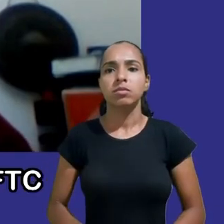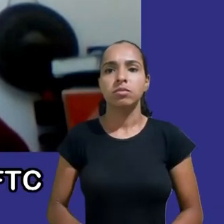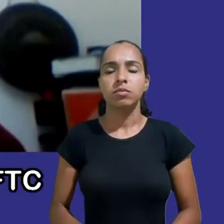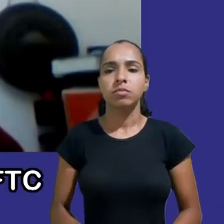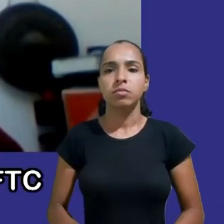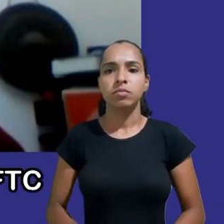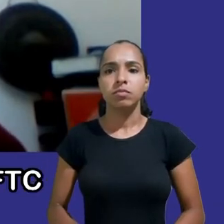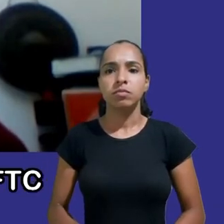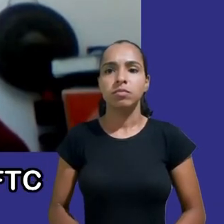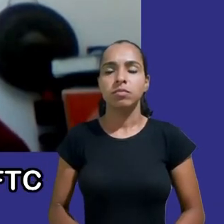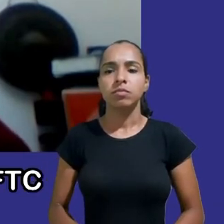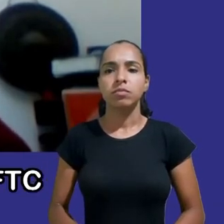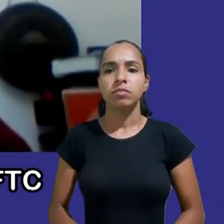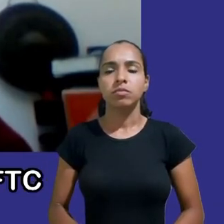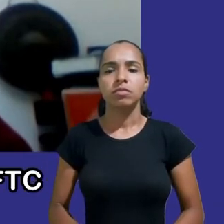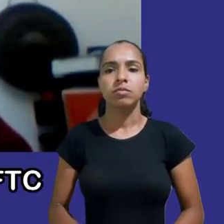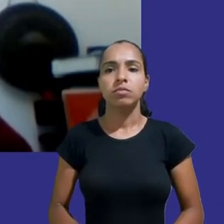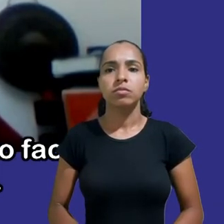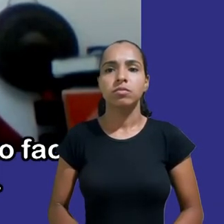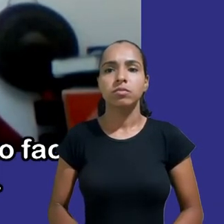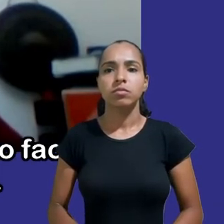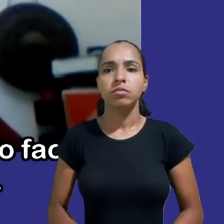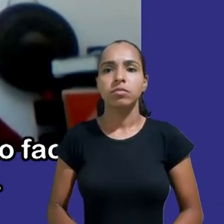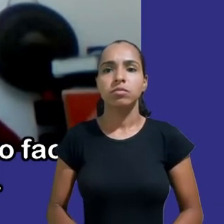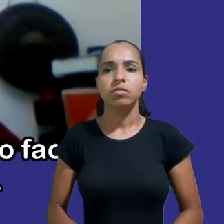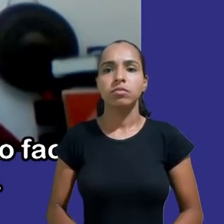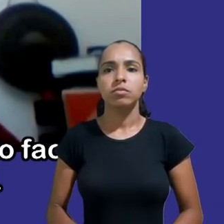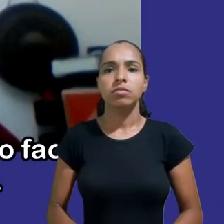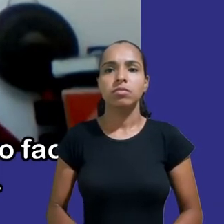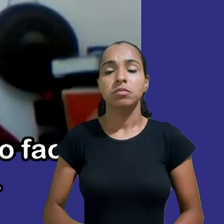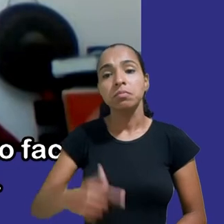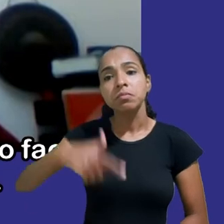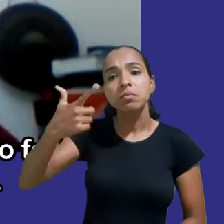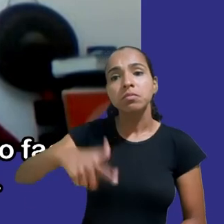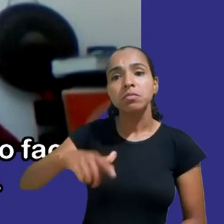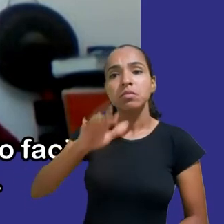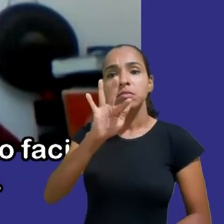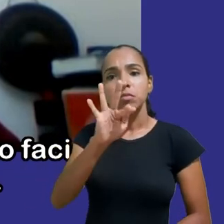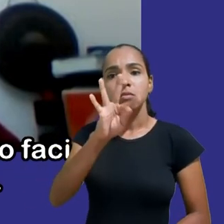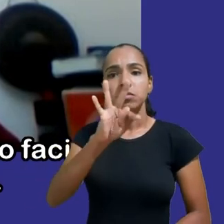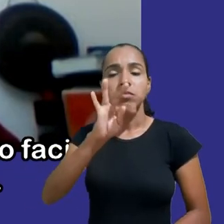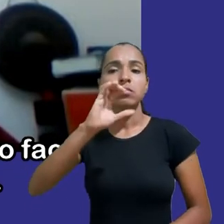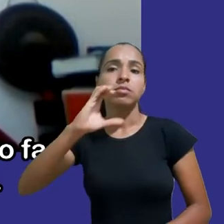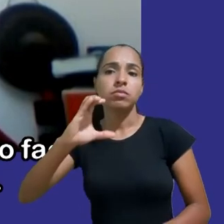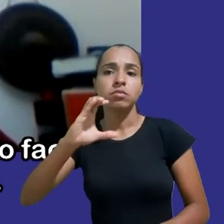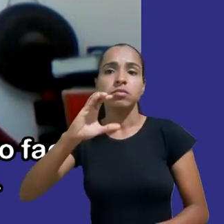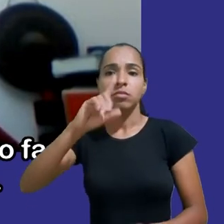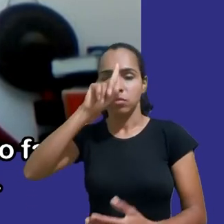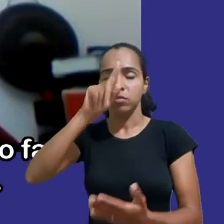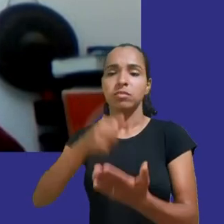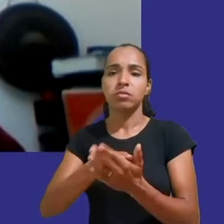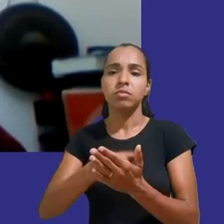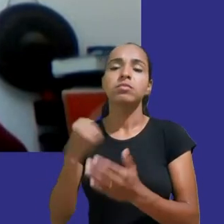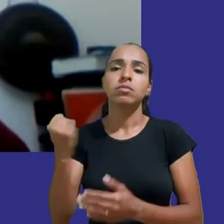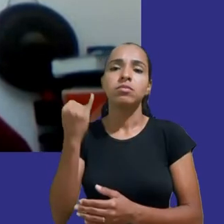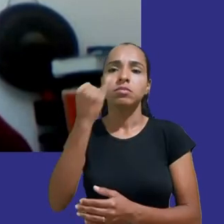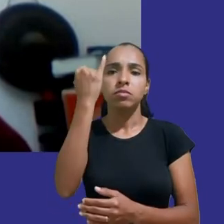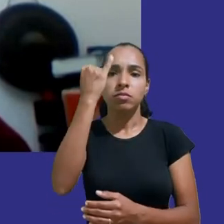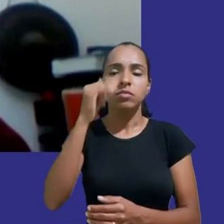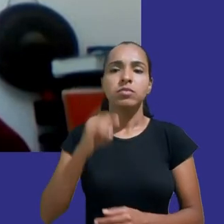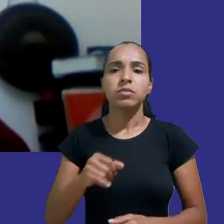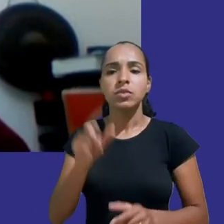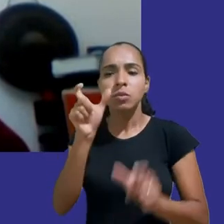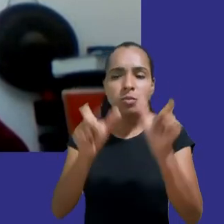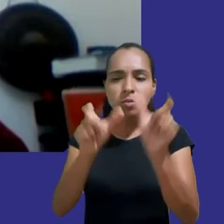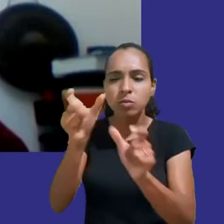a really interesting ruling in a recent FTC case through a facial recognition company that had been scraping the internet for photos but